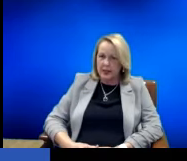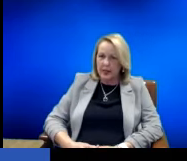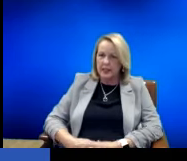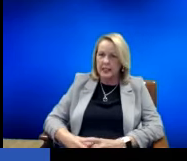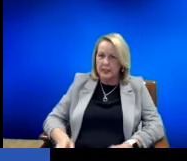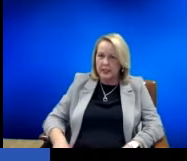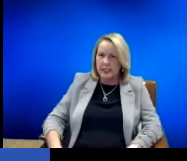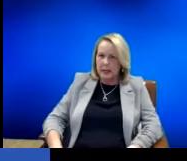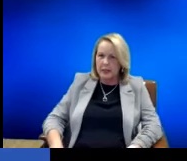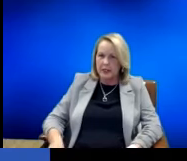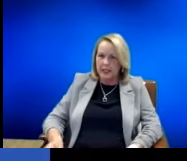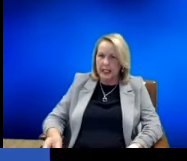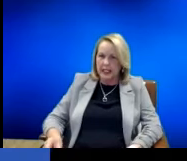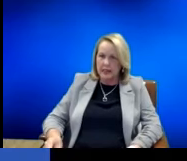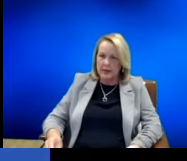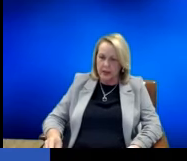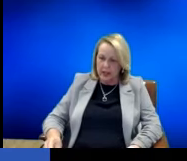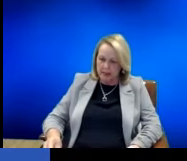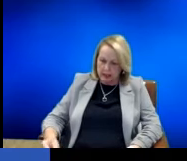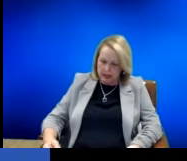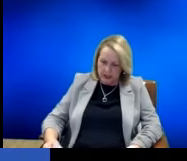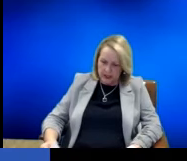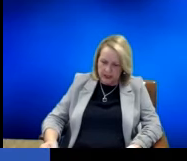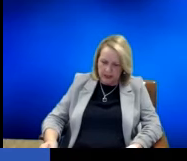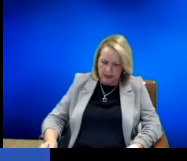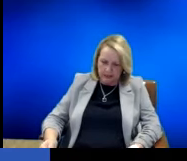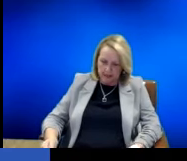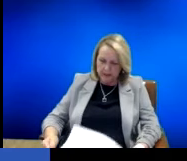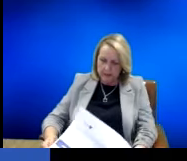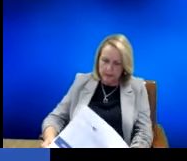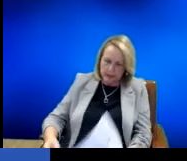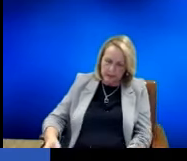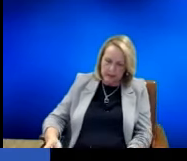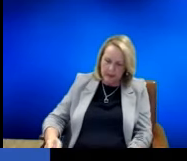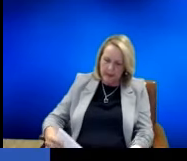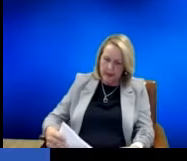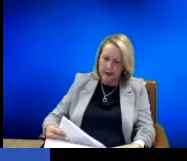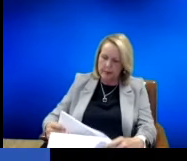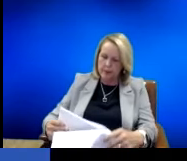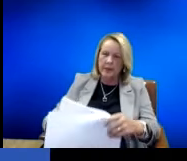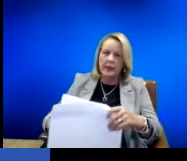legal authority to establish that account for that beneficiary.